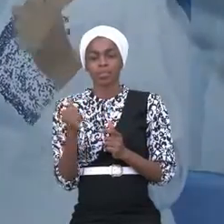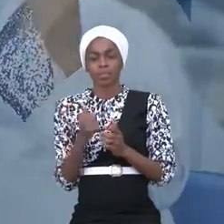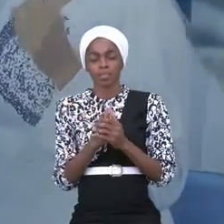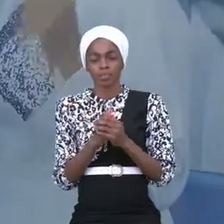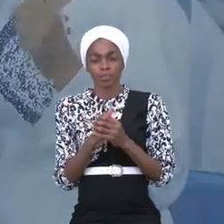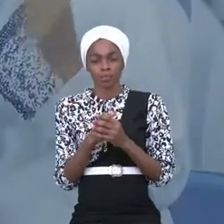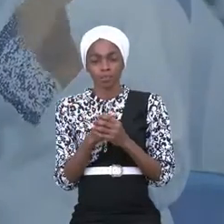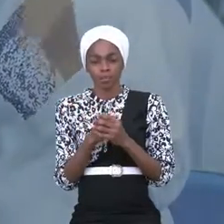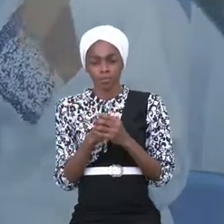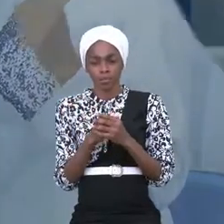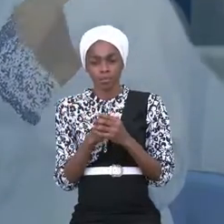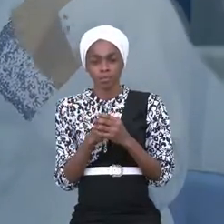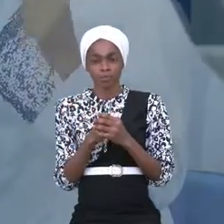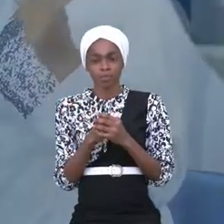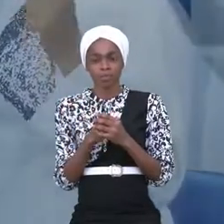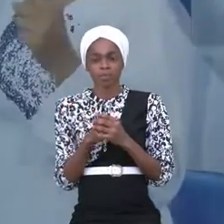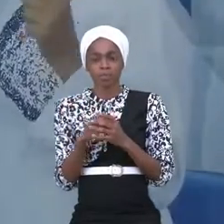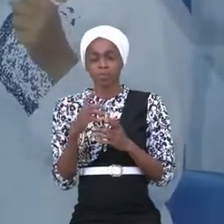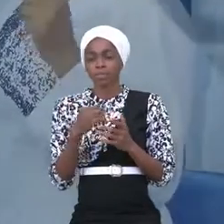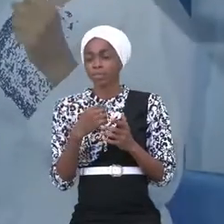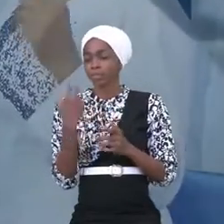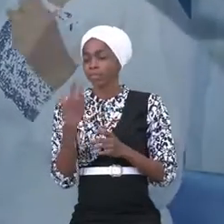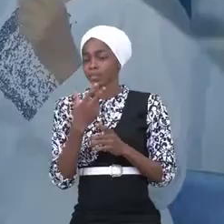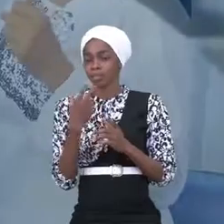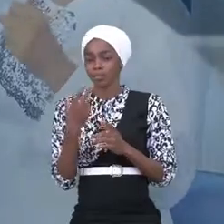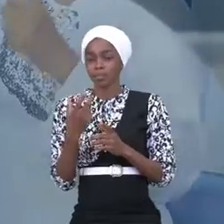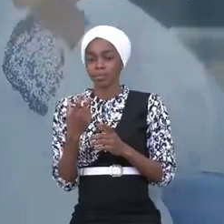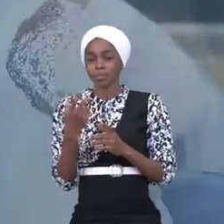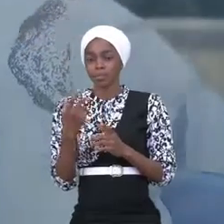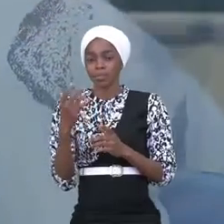Maria bi olugala araye.